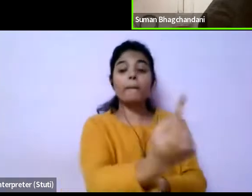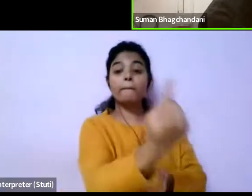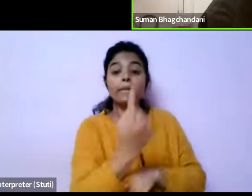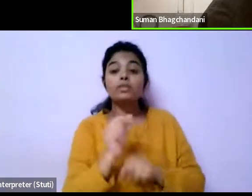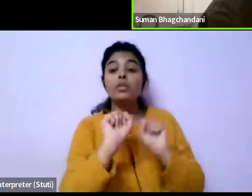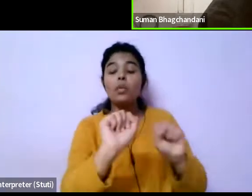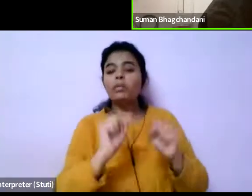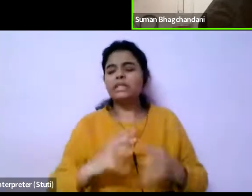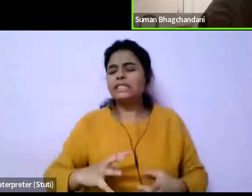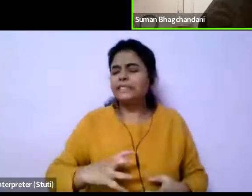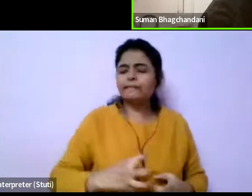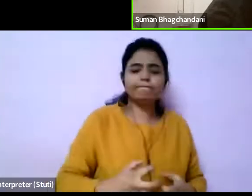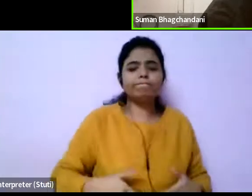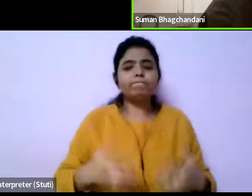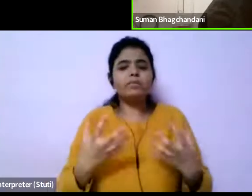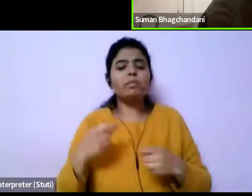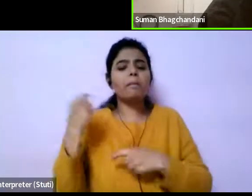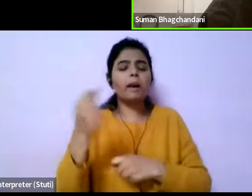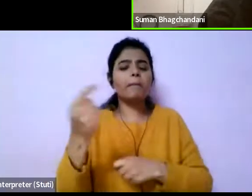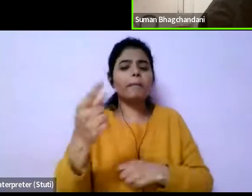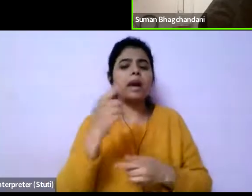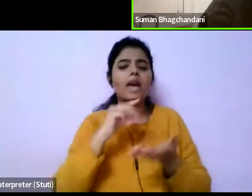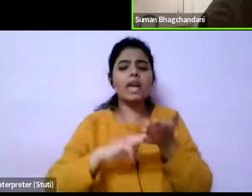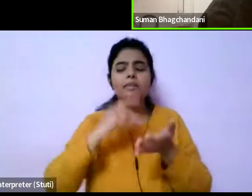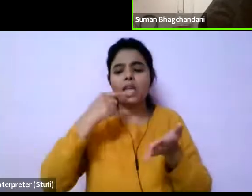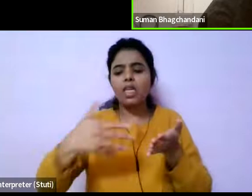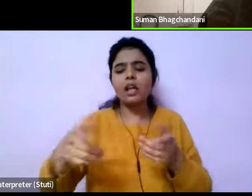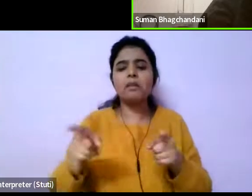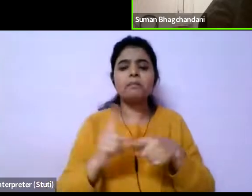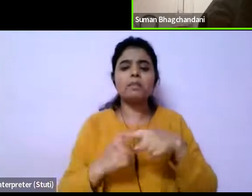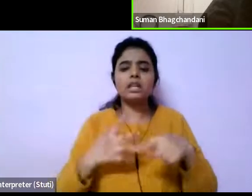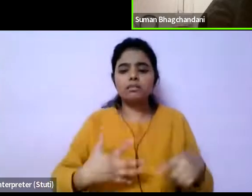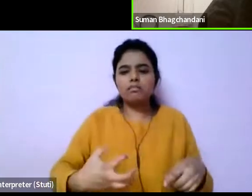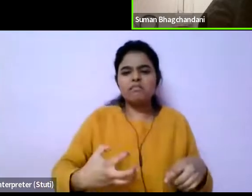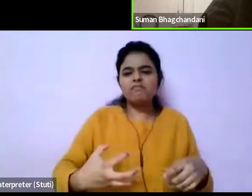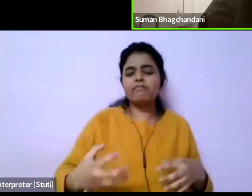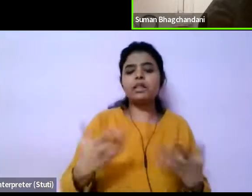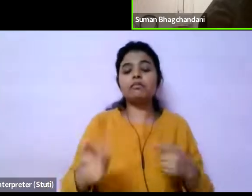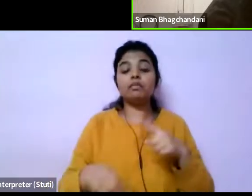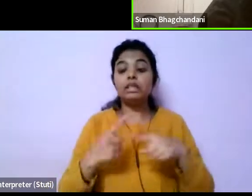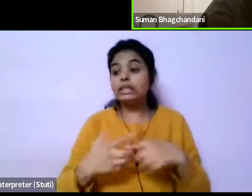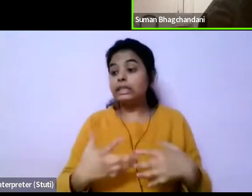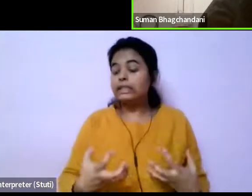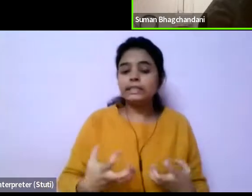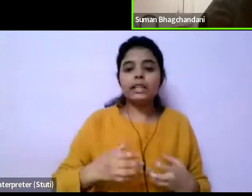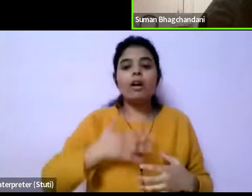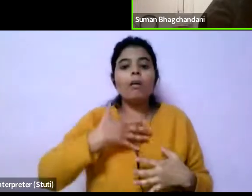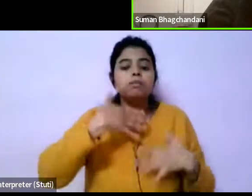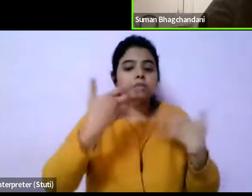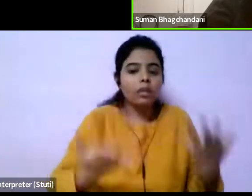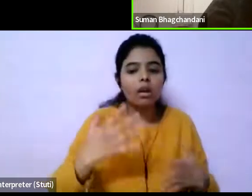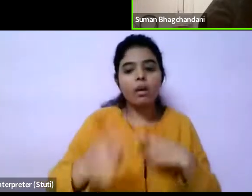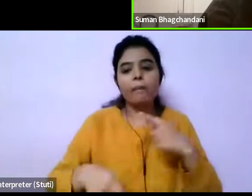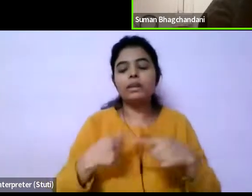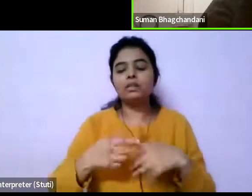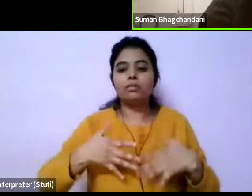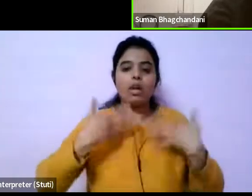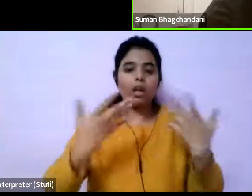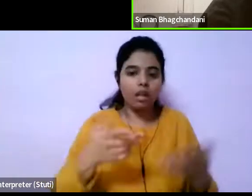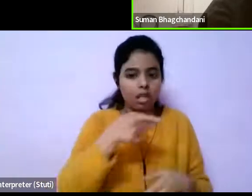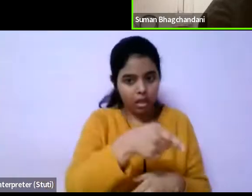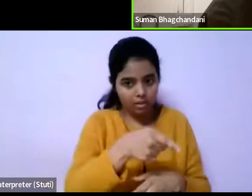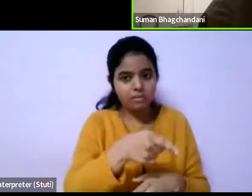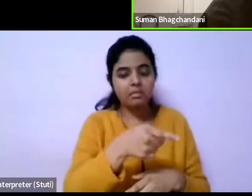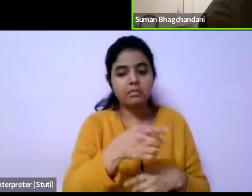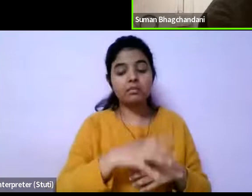severe cramps every month. In fact, there are times when the pain gets so excruciating for her that she vomits and passes out. The said